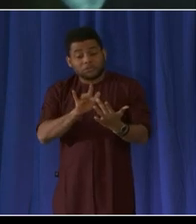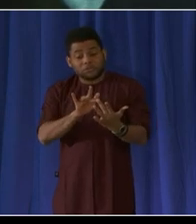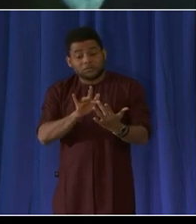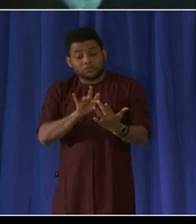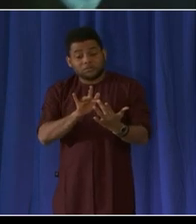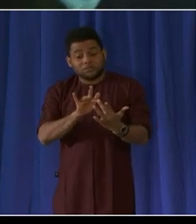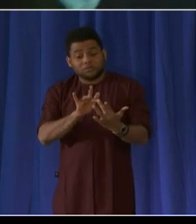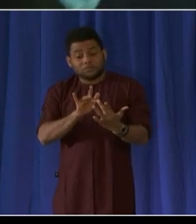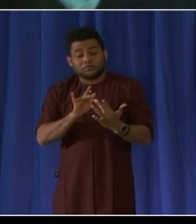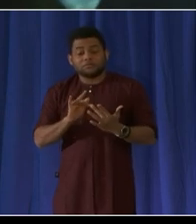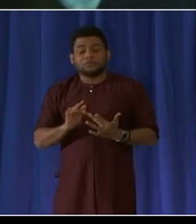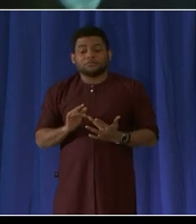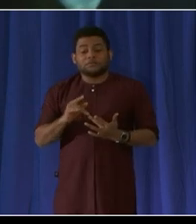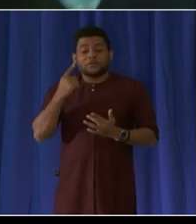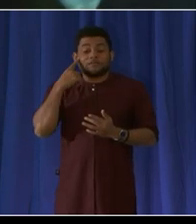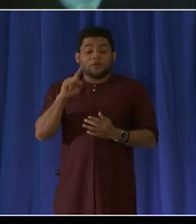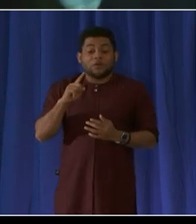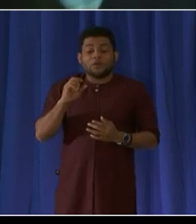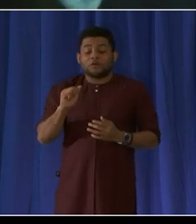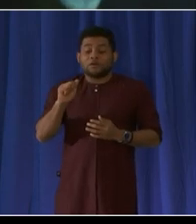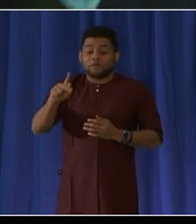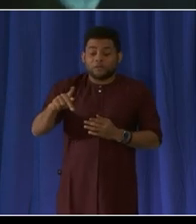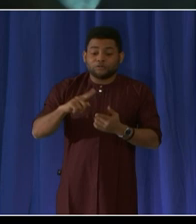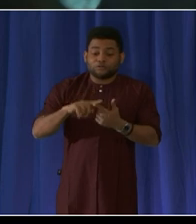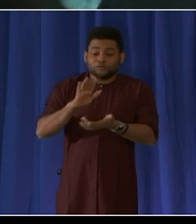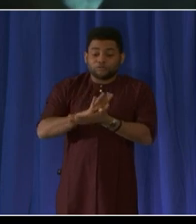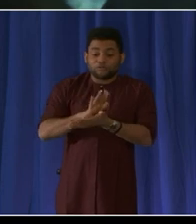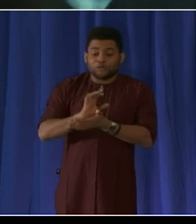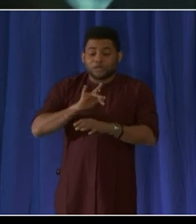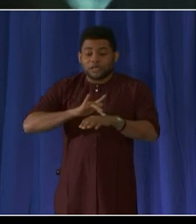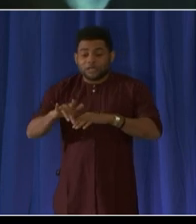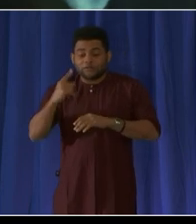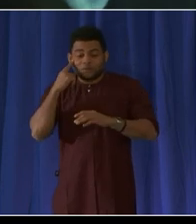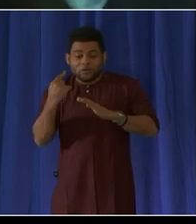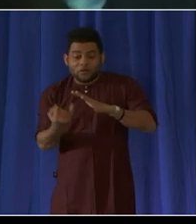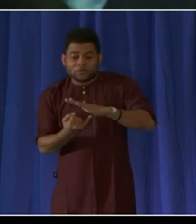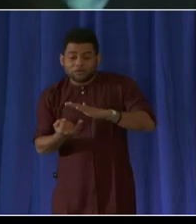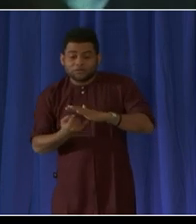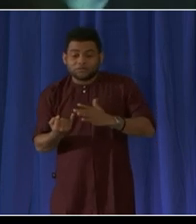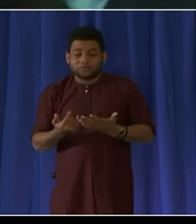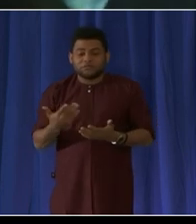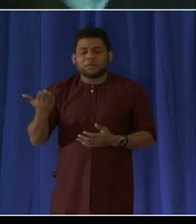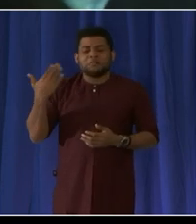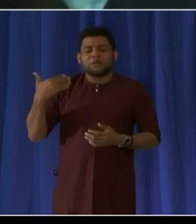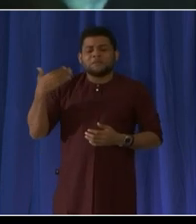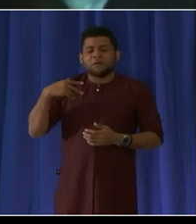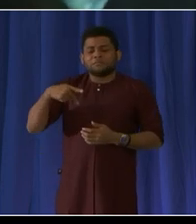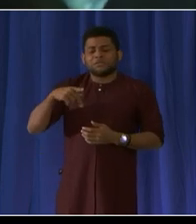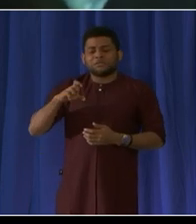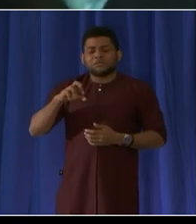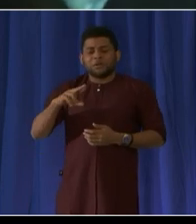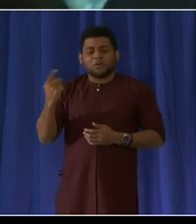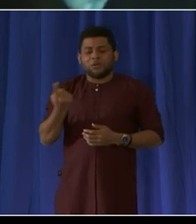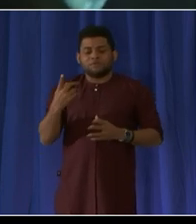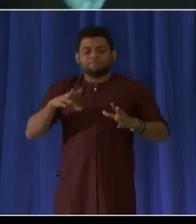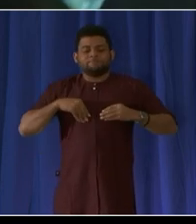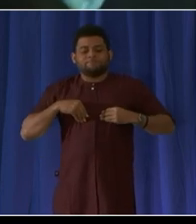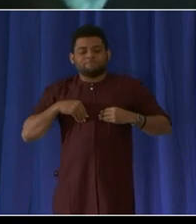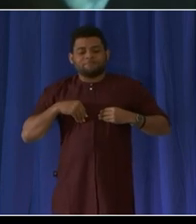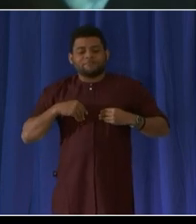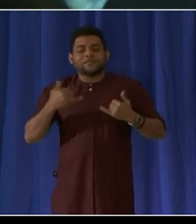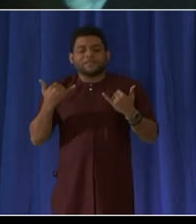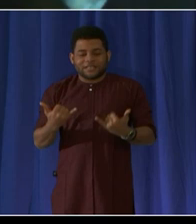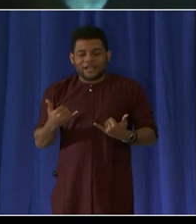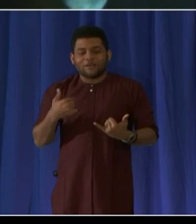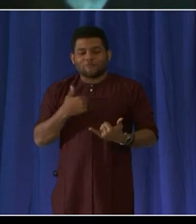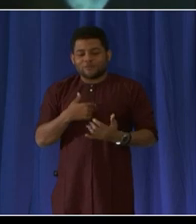contacts to return early for quarantine. In the past, the PCR test was the only test that was accepted. That has